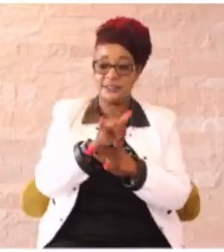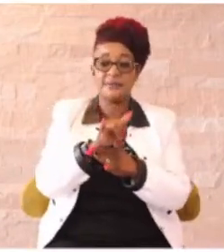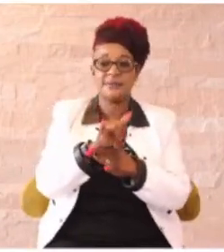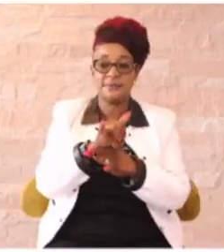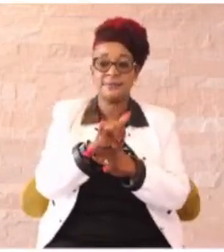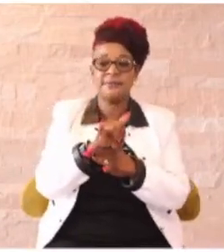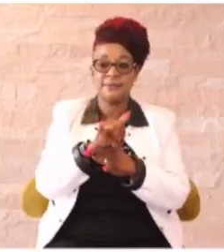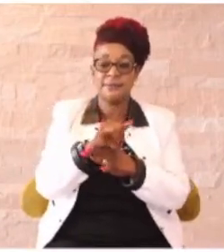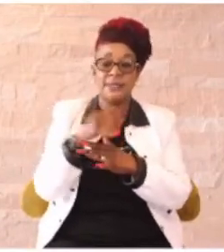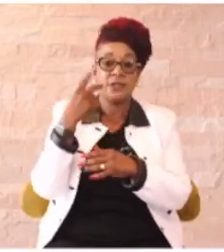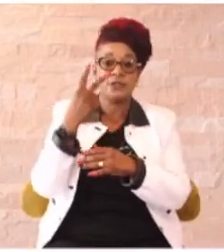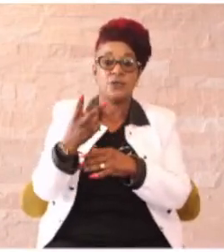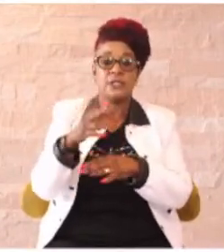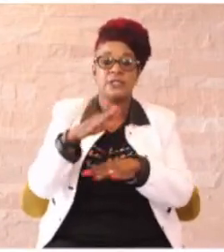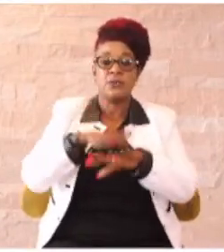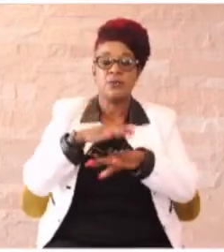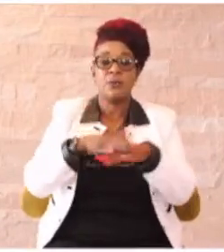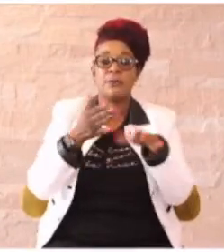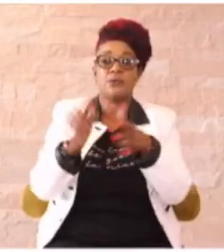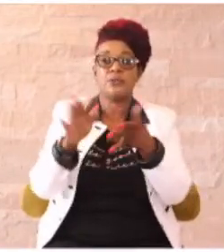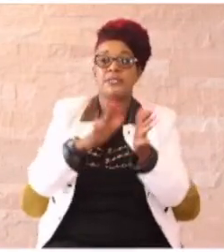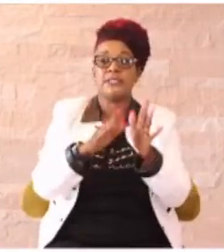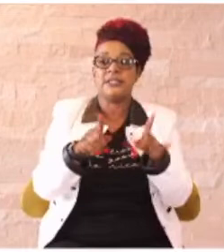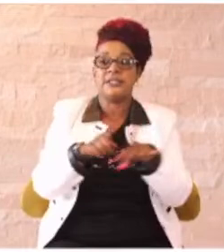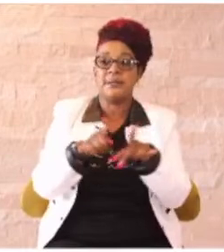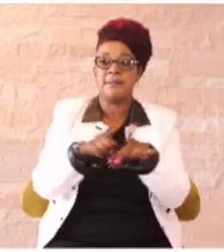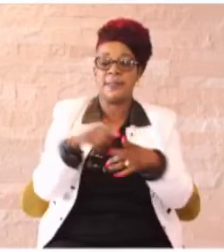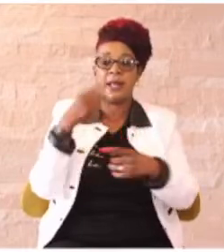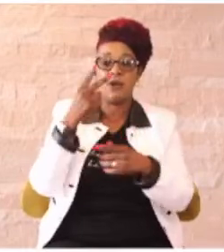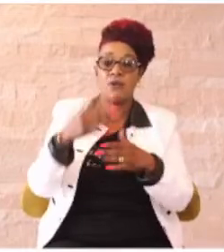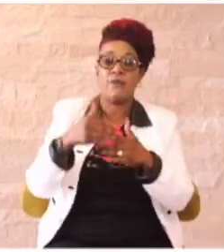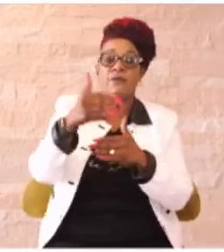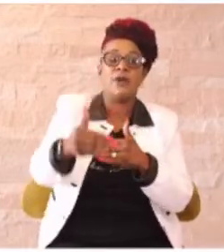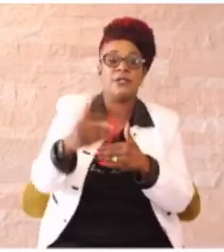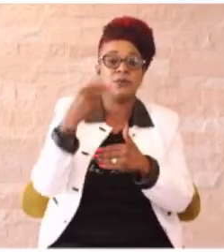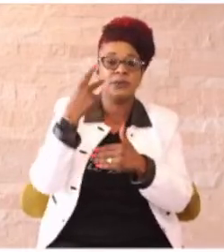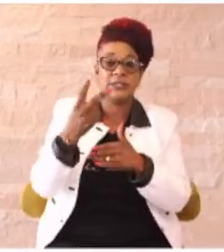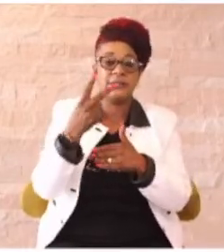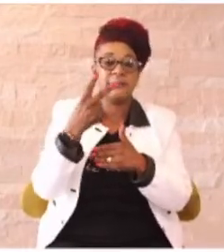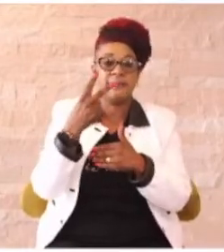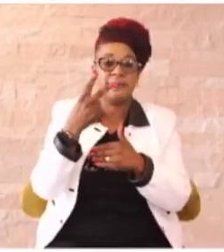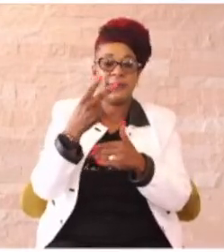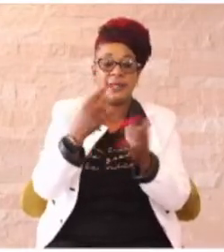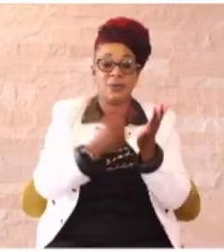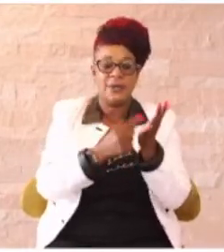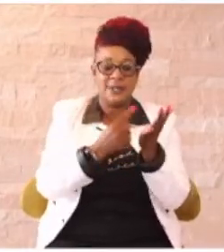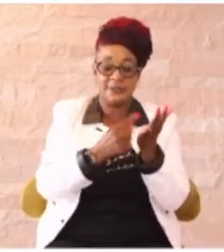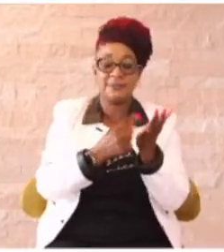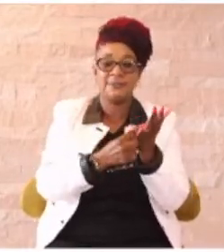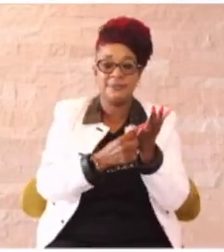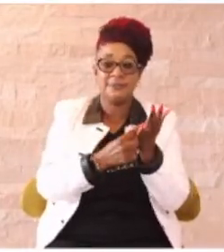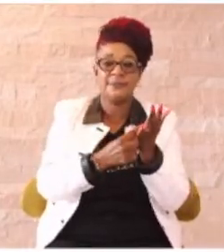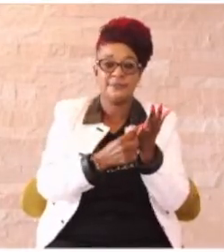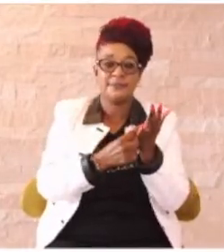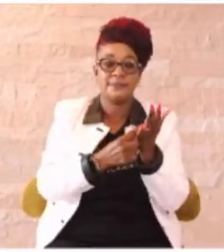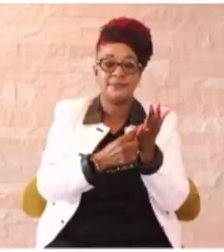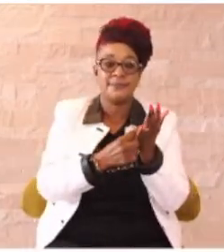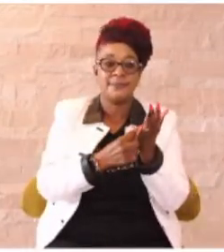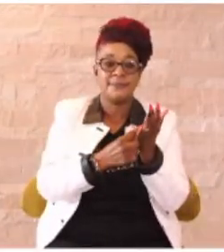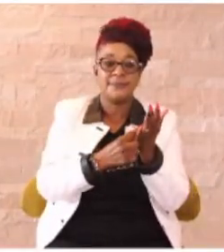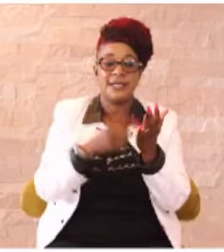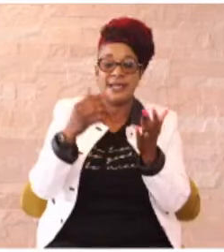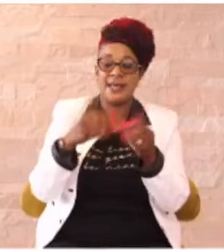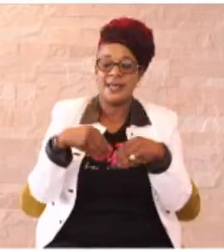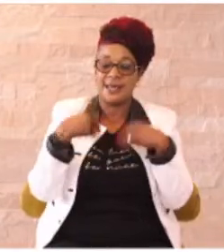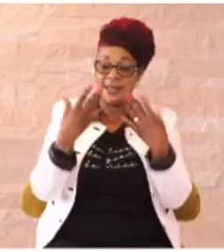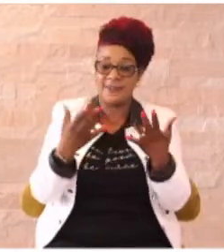I saw it as a great opportunity, and I look forward to see a Uganda which is telling success story